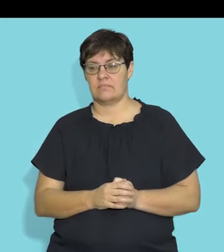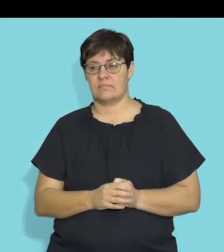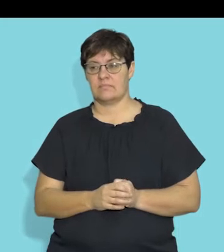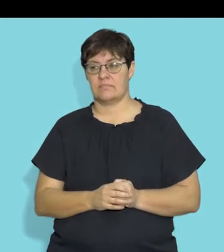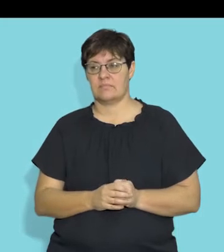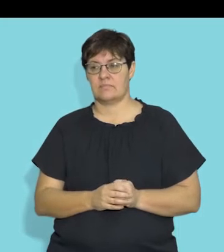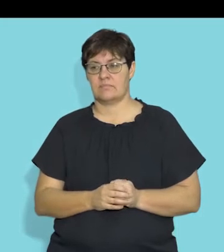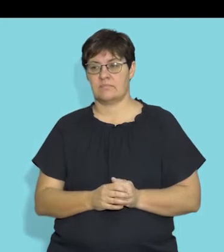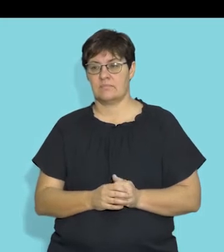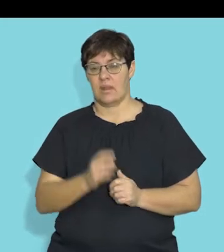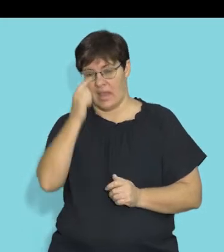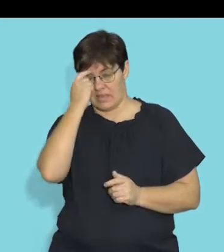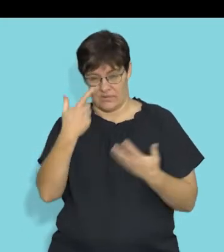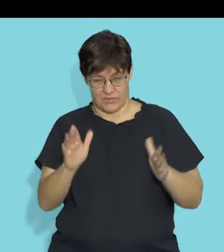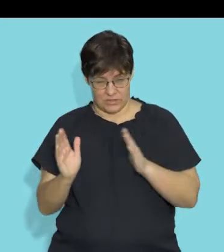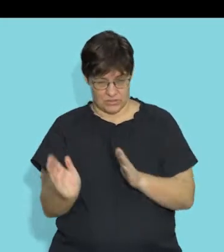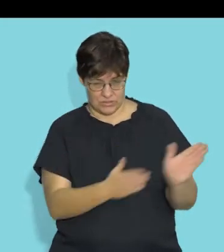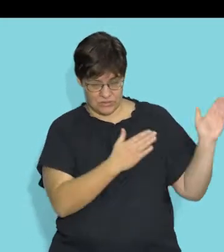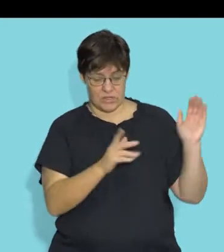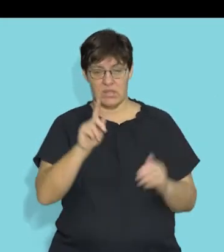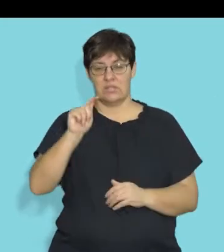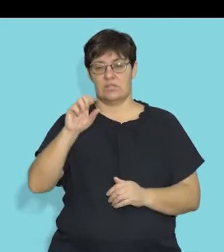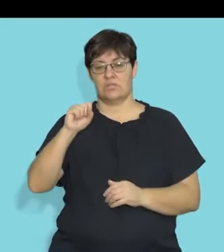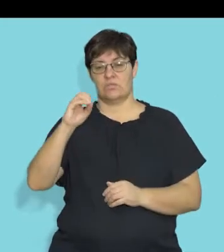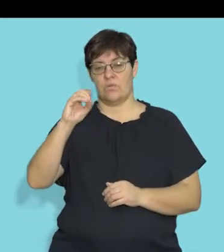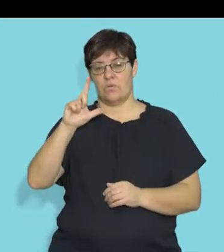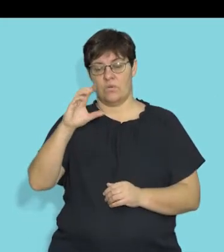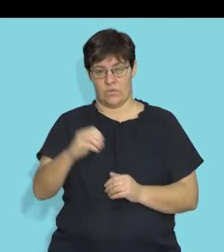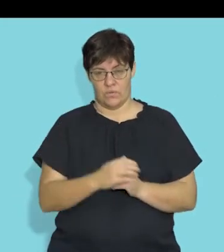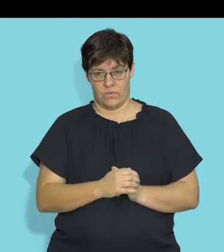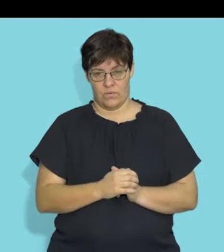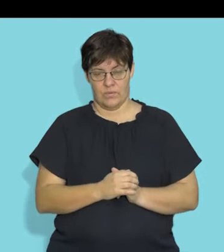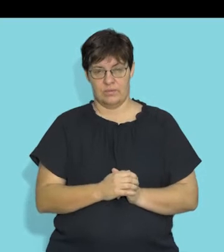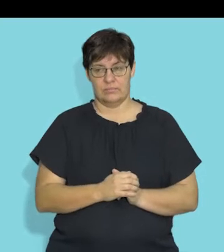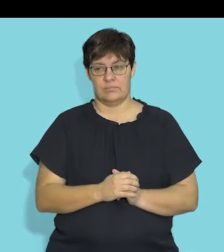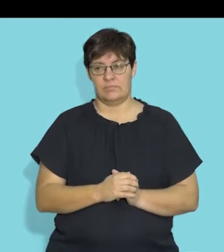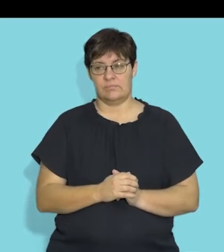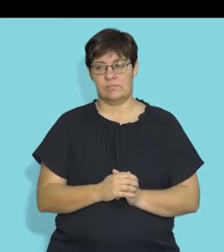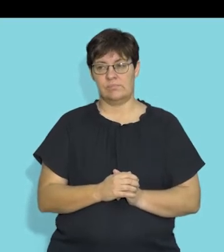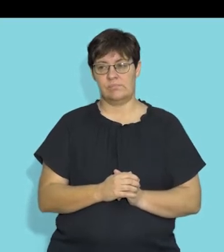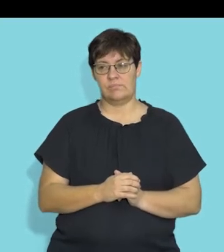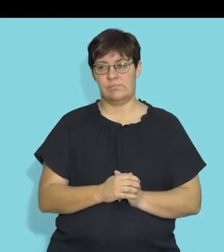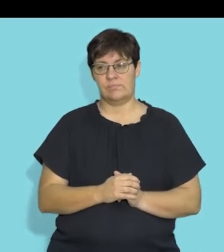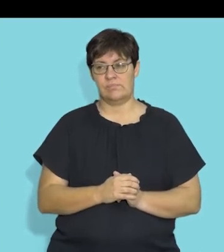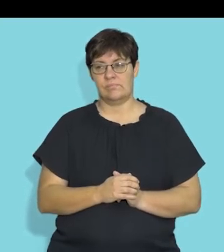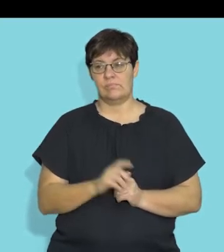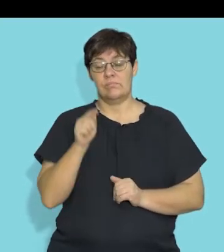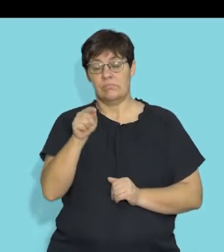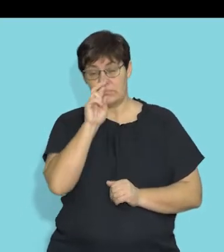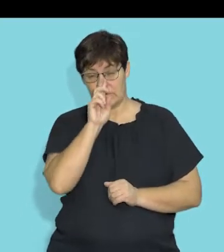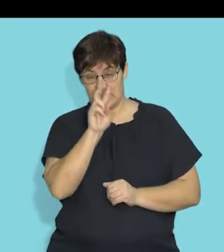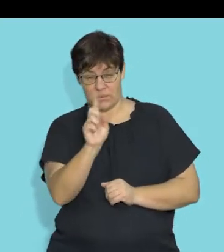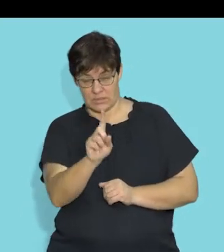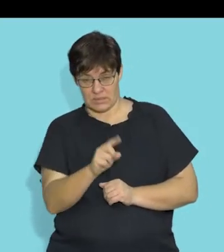Okay, I think we're moving on to the next branch now, and that's the solo branch. And okay, clearly you can see you had stock